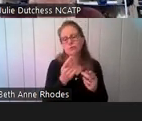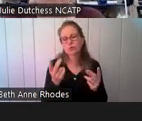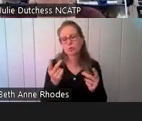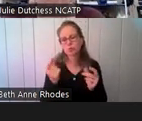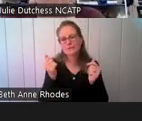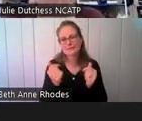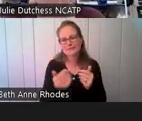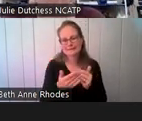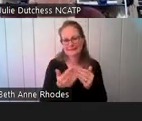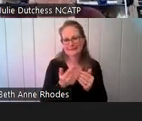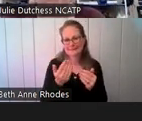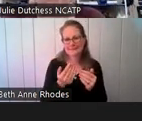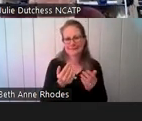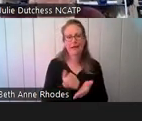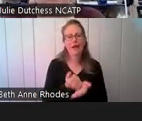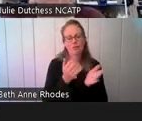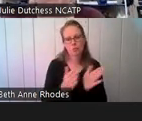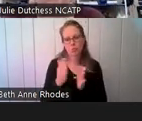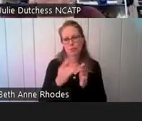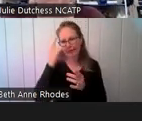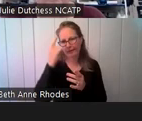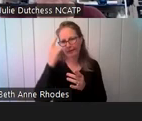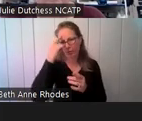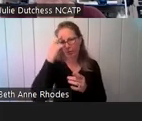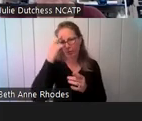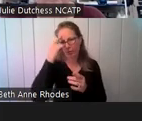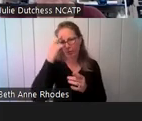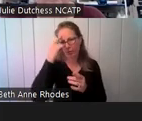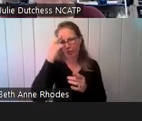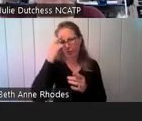to kind of be organized with your thoughts.